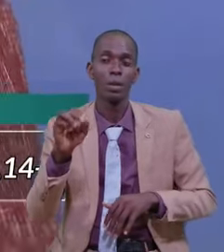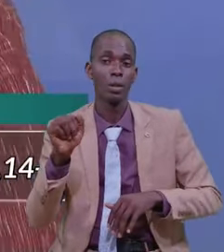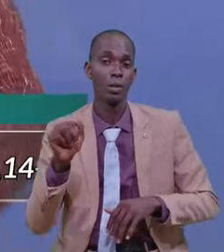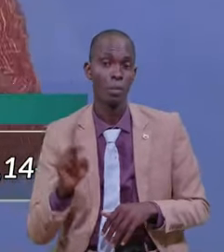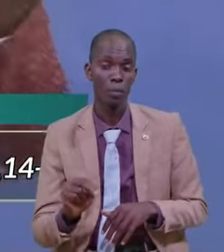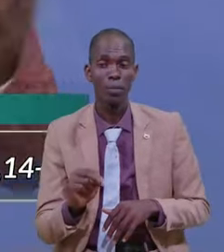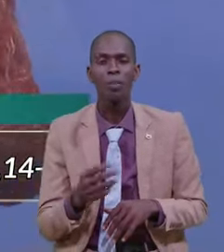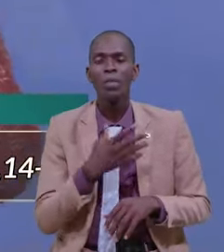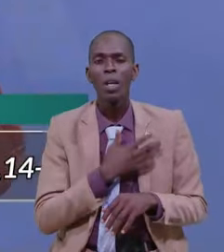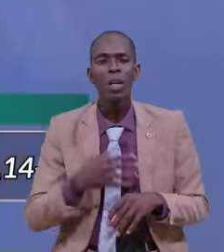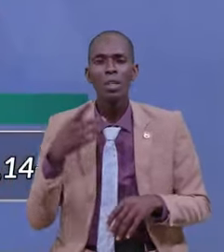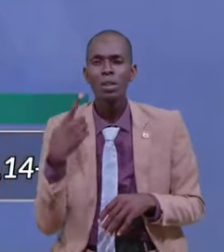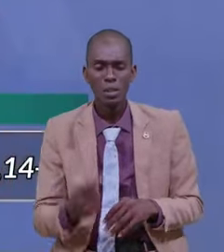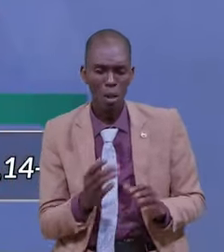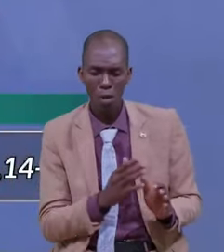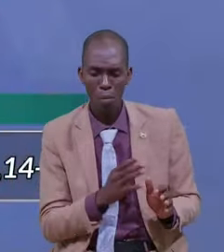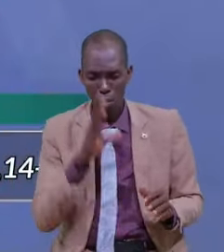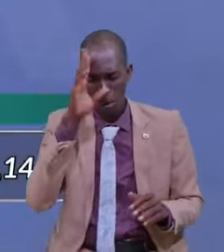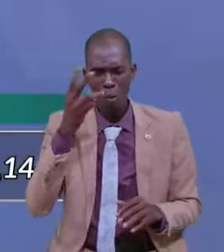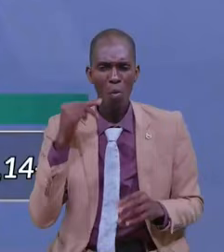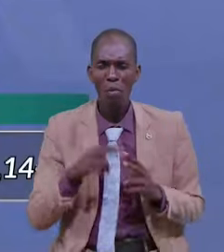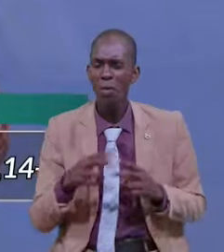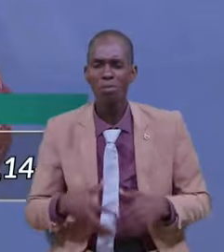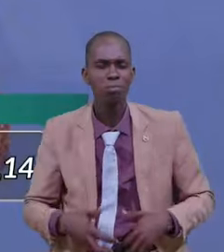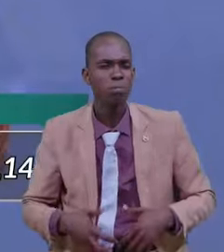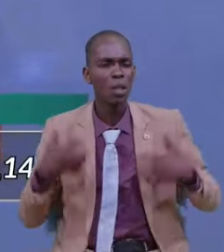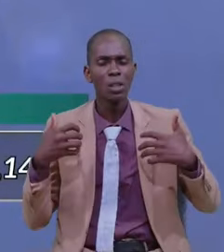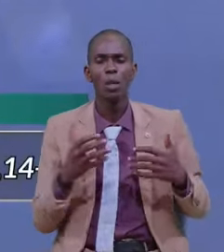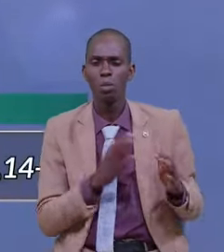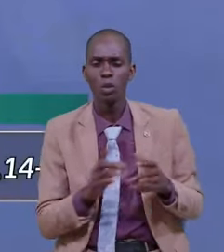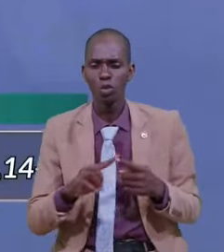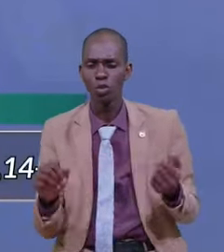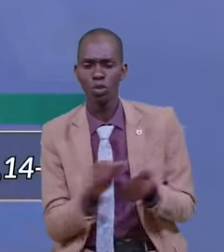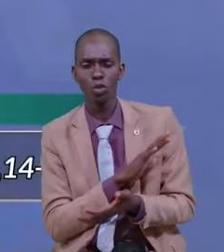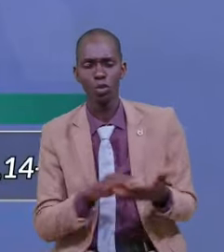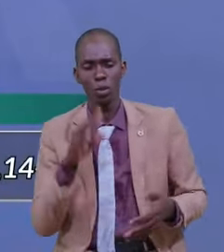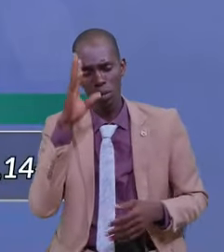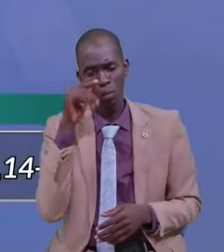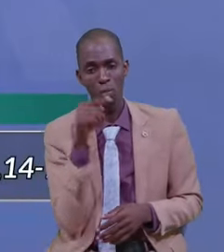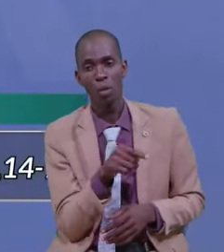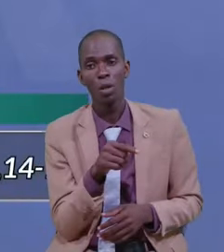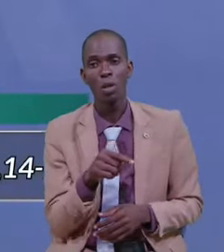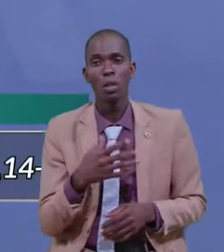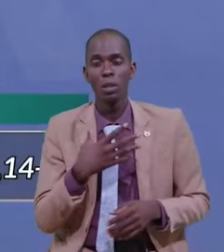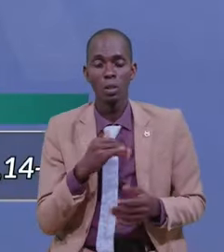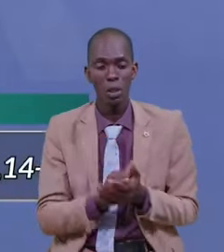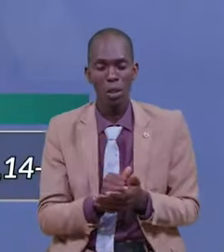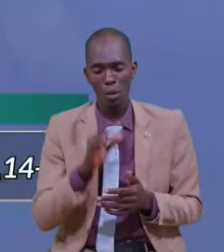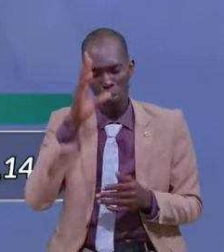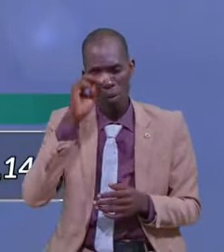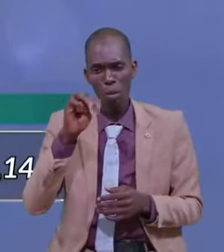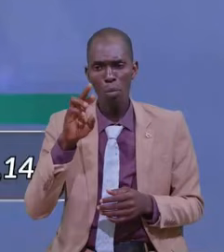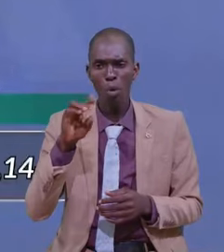serious. He was going to be destroyed. His mind was affected. His soul